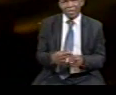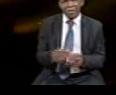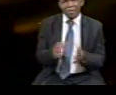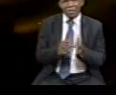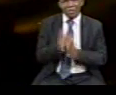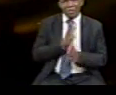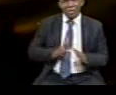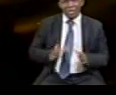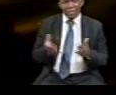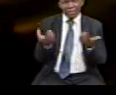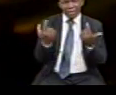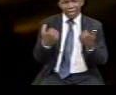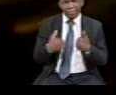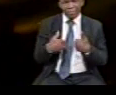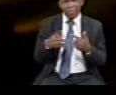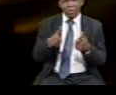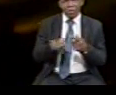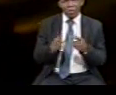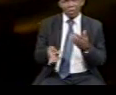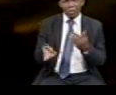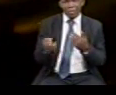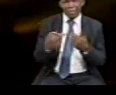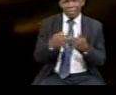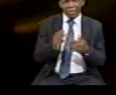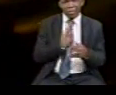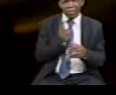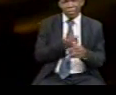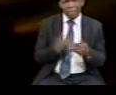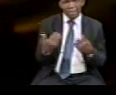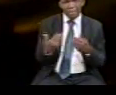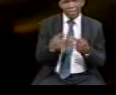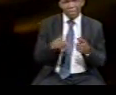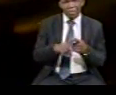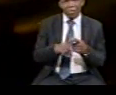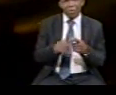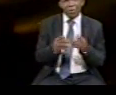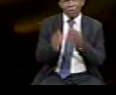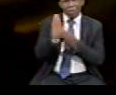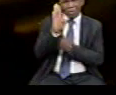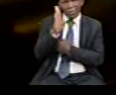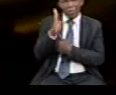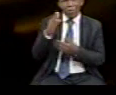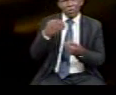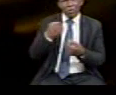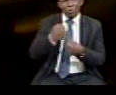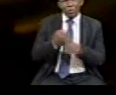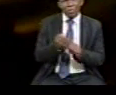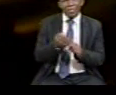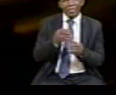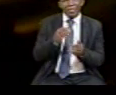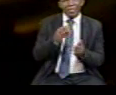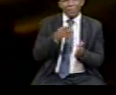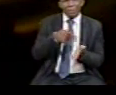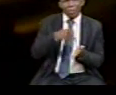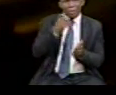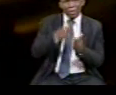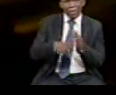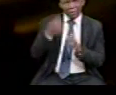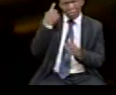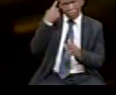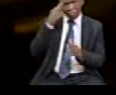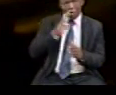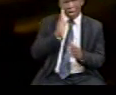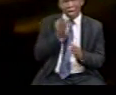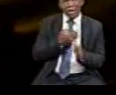God. He came the first time to be the propitiation for sin and to be the bridge between the righteous